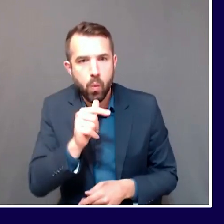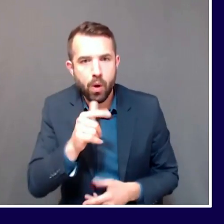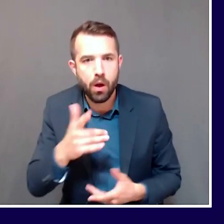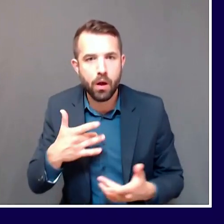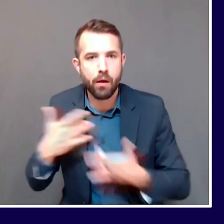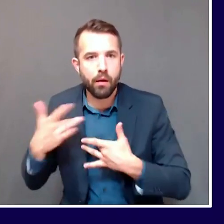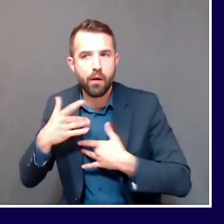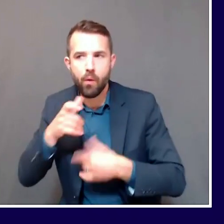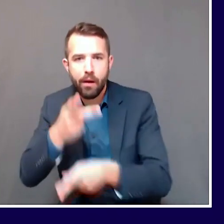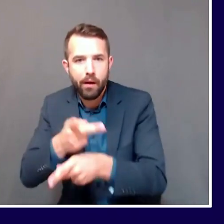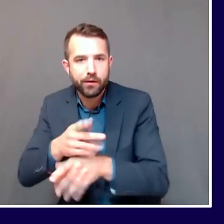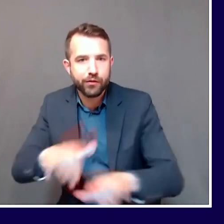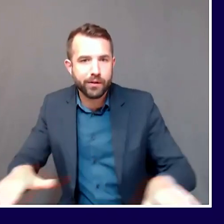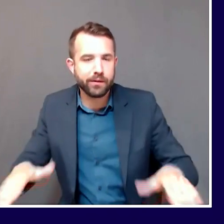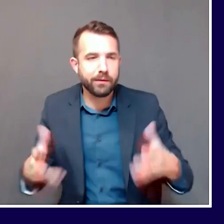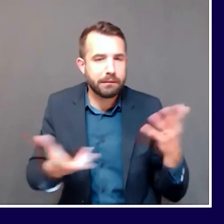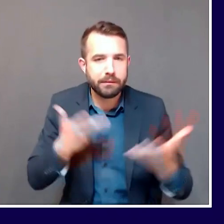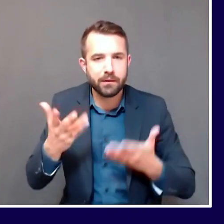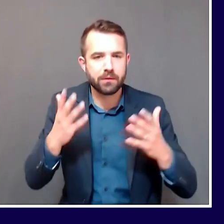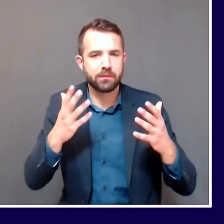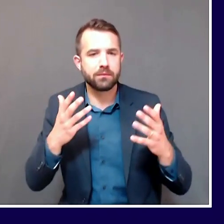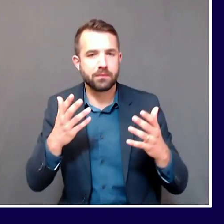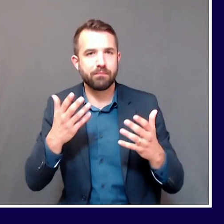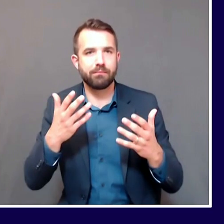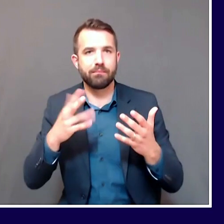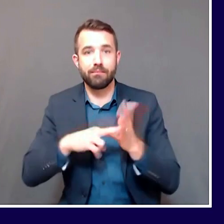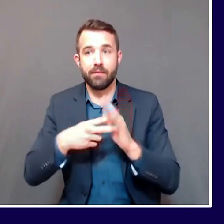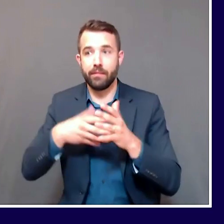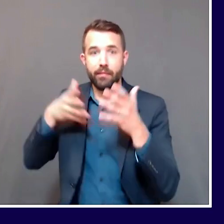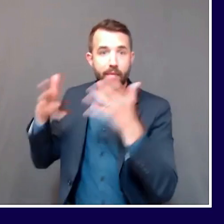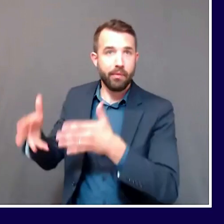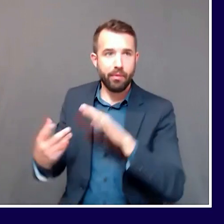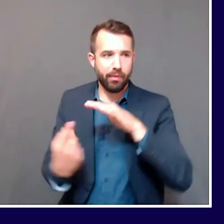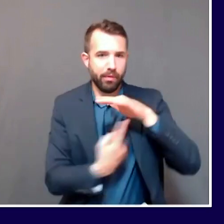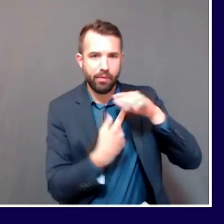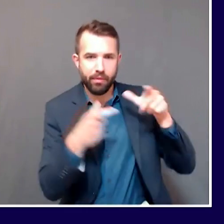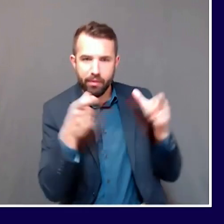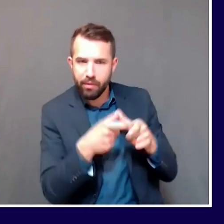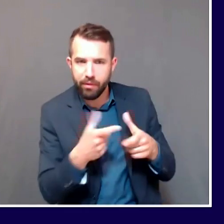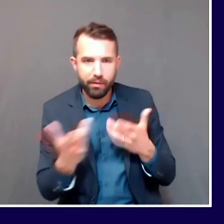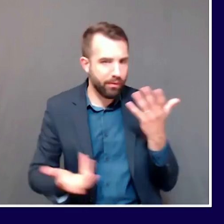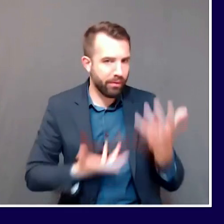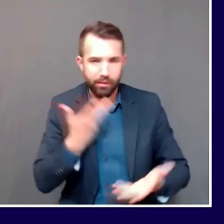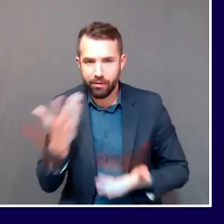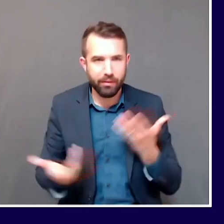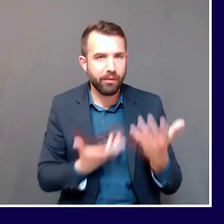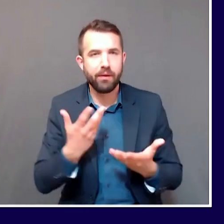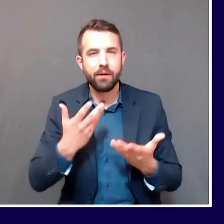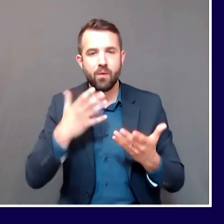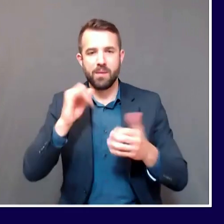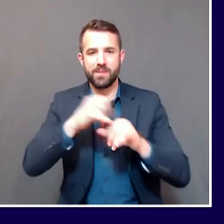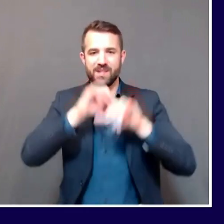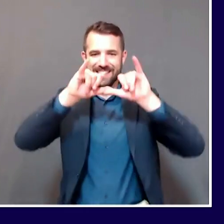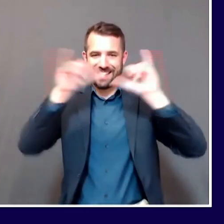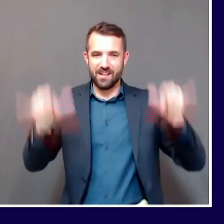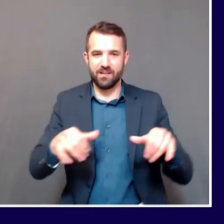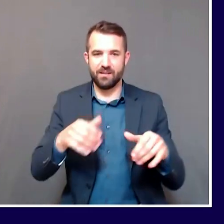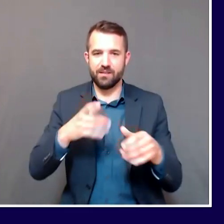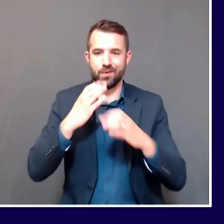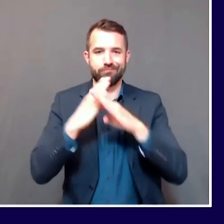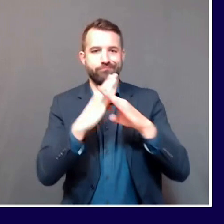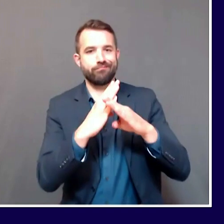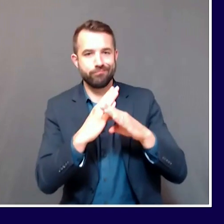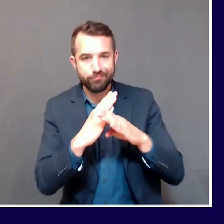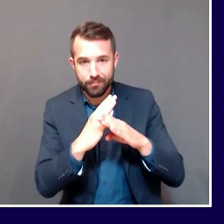of themselves and inadvertently because of the barriers and the systematic problems, not being able to prevent the spread of COVID-19.